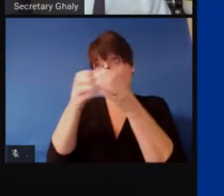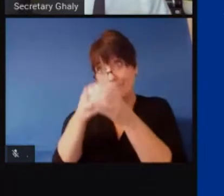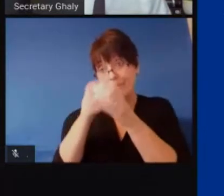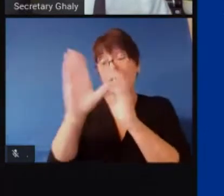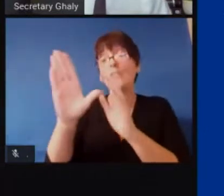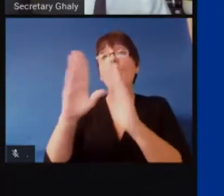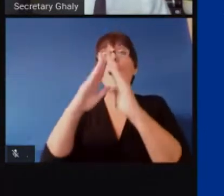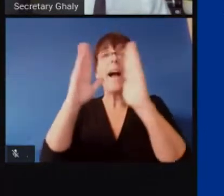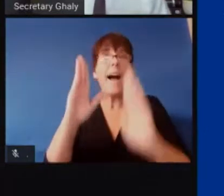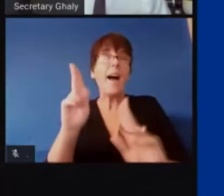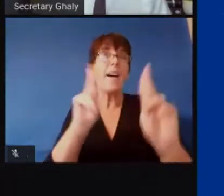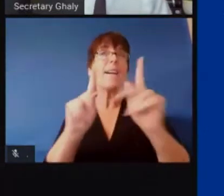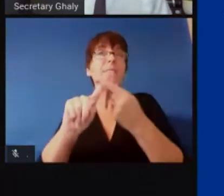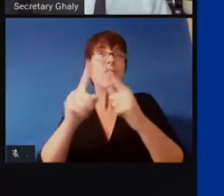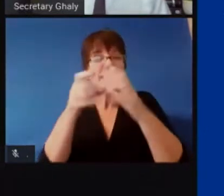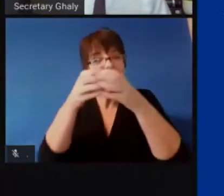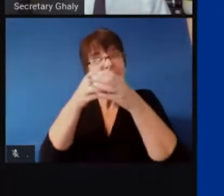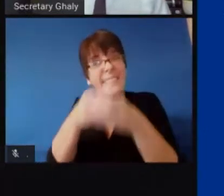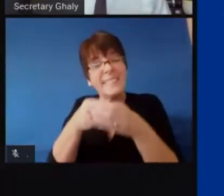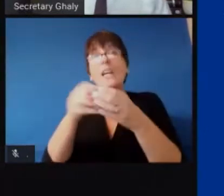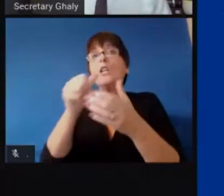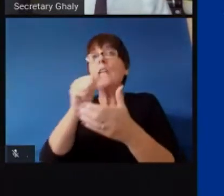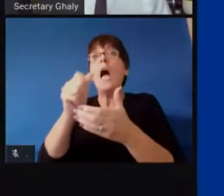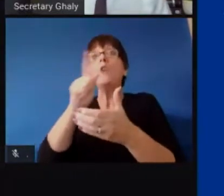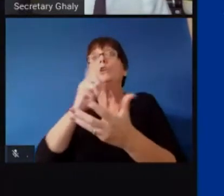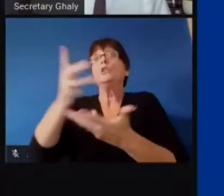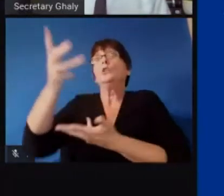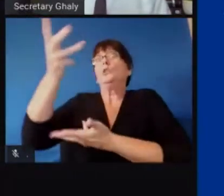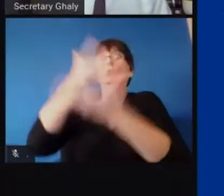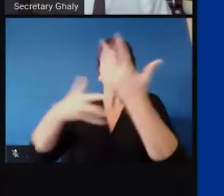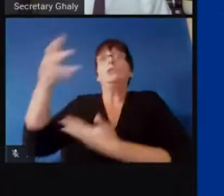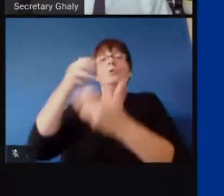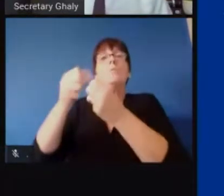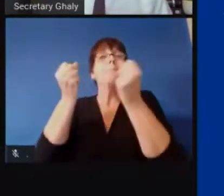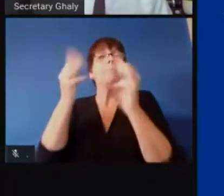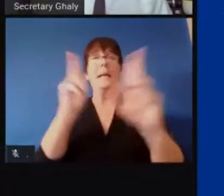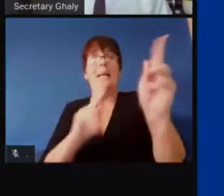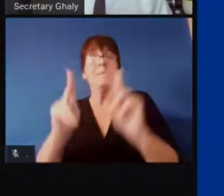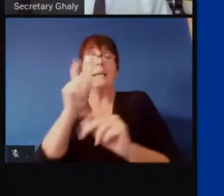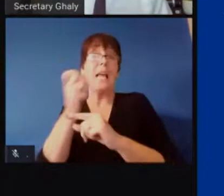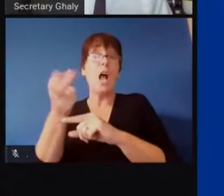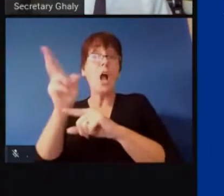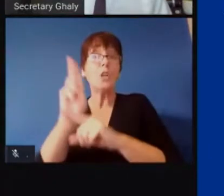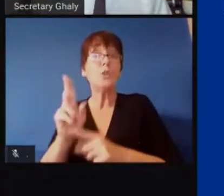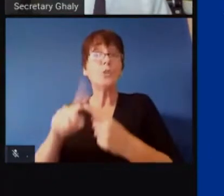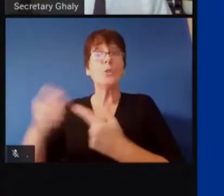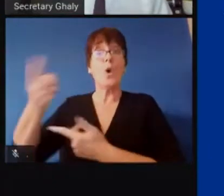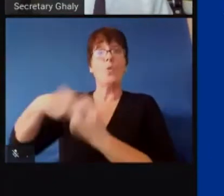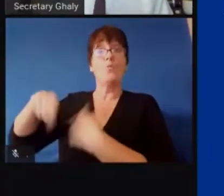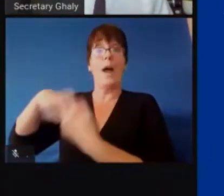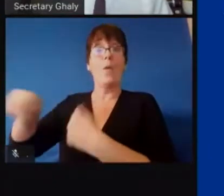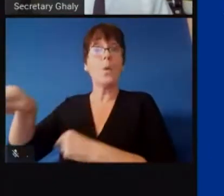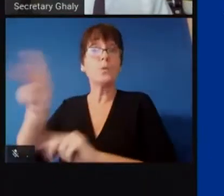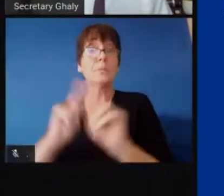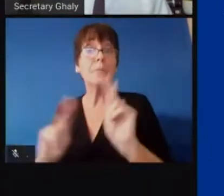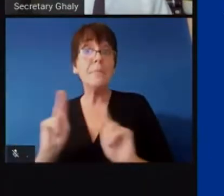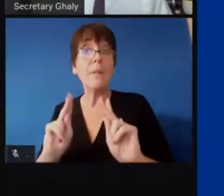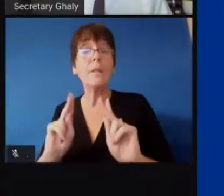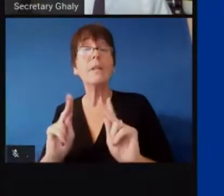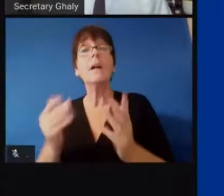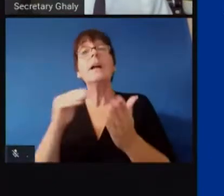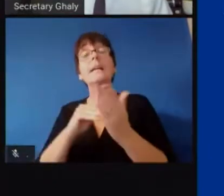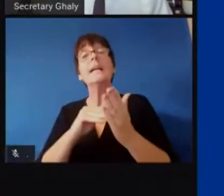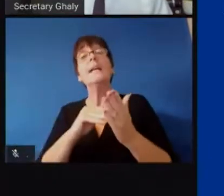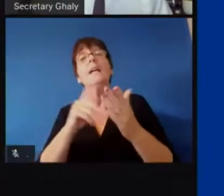for example, and not necessarily mixing with many others that they're not used to being around. Again, ability